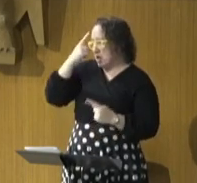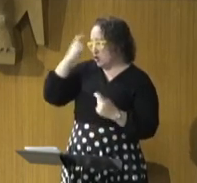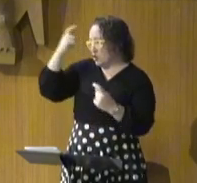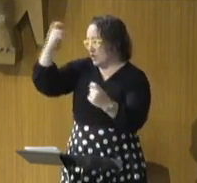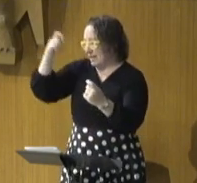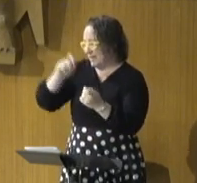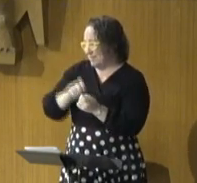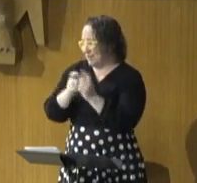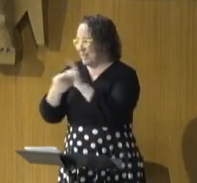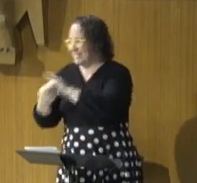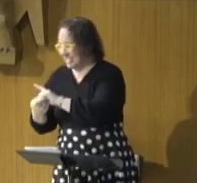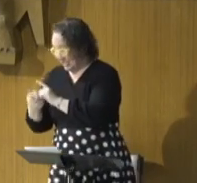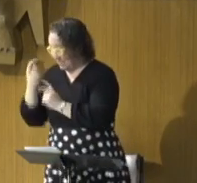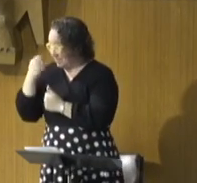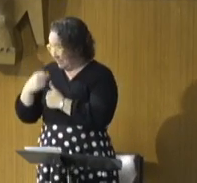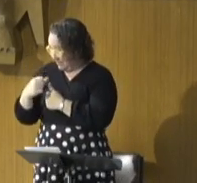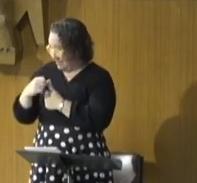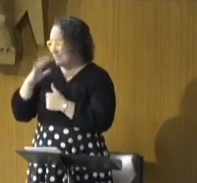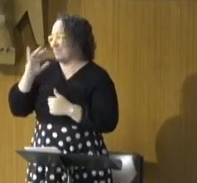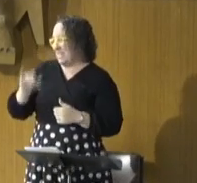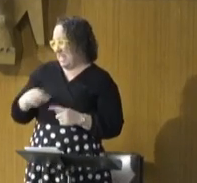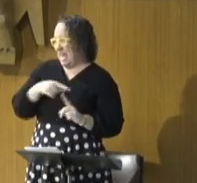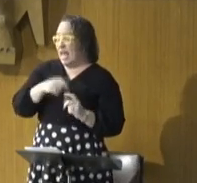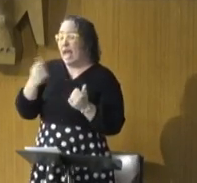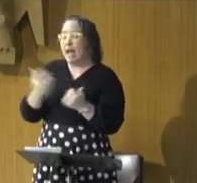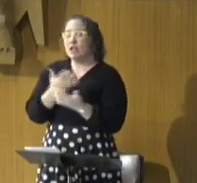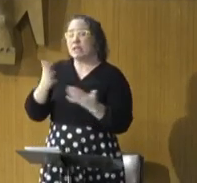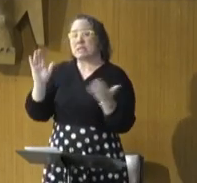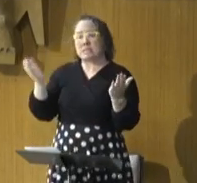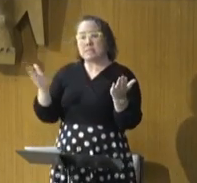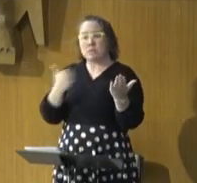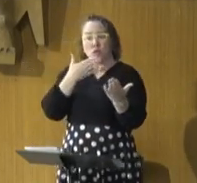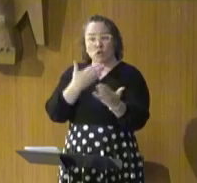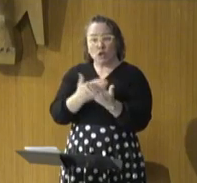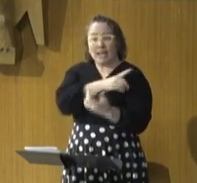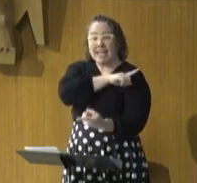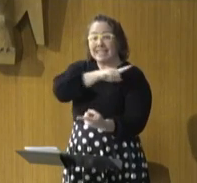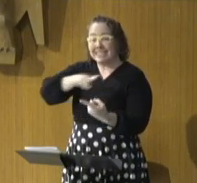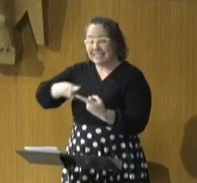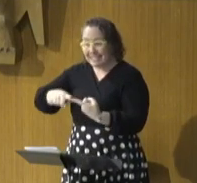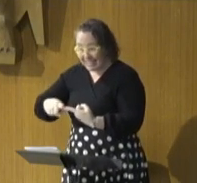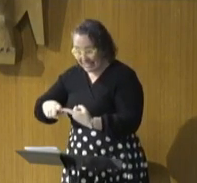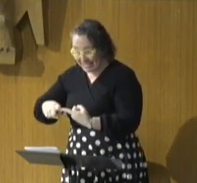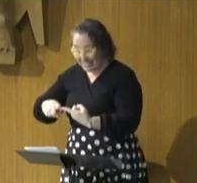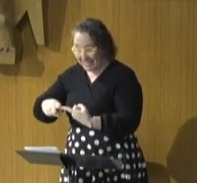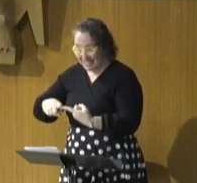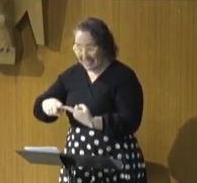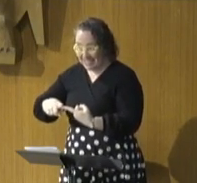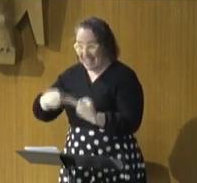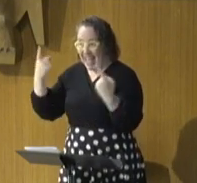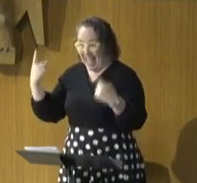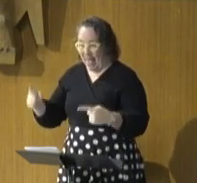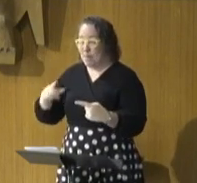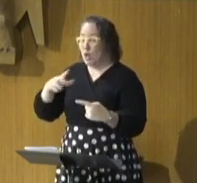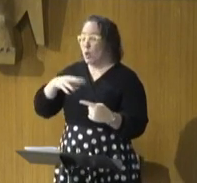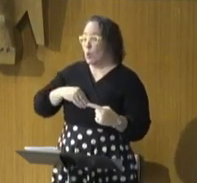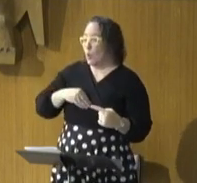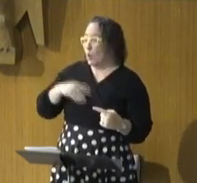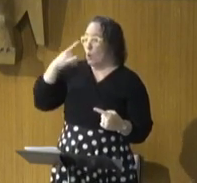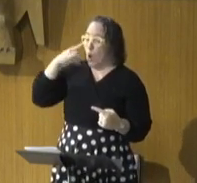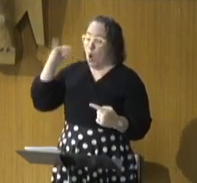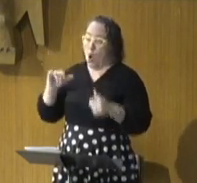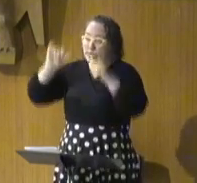Everything seems to be going really well for them, until the king decides to erect a 30-foot golden statue of himself